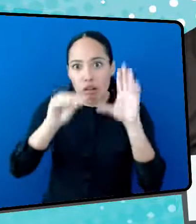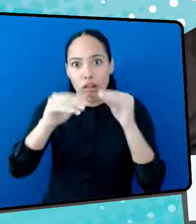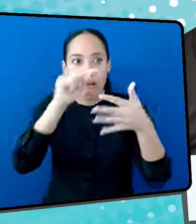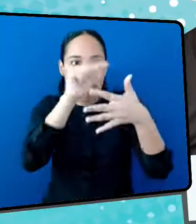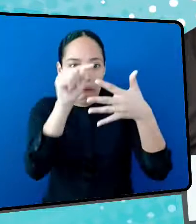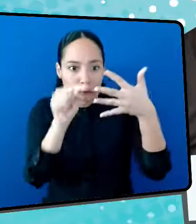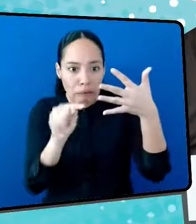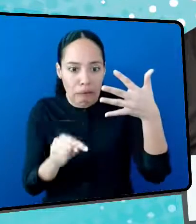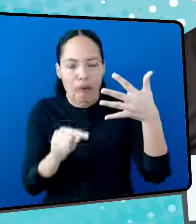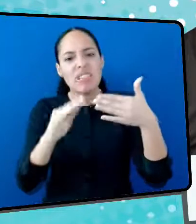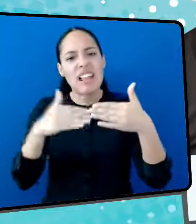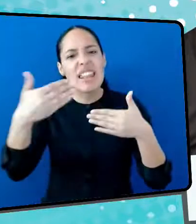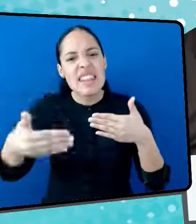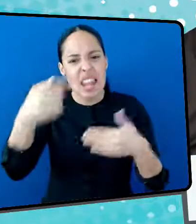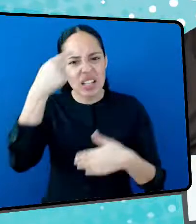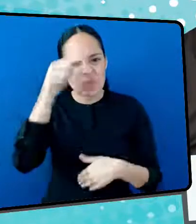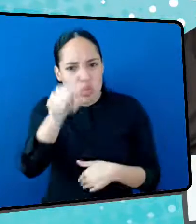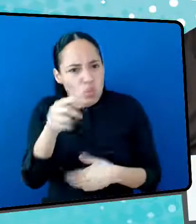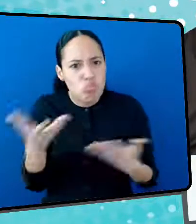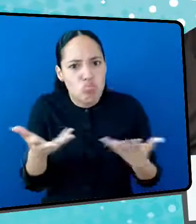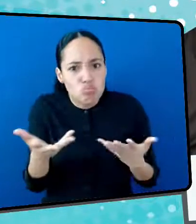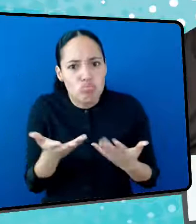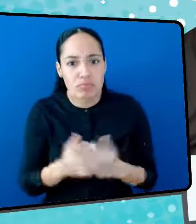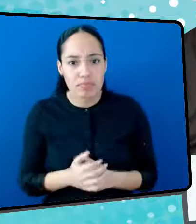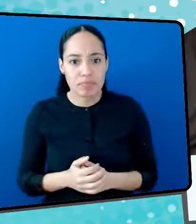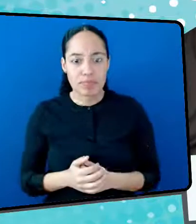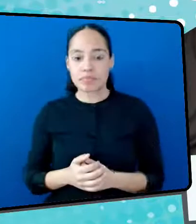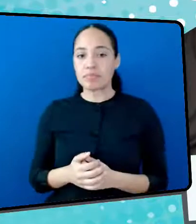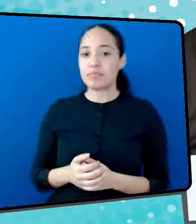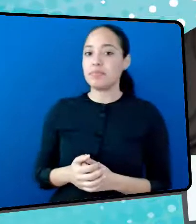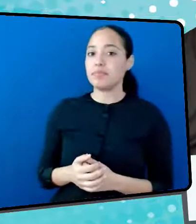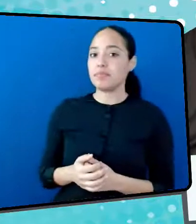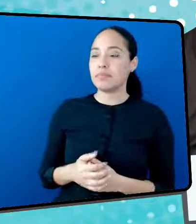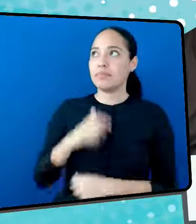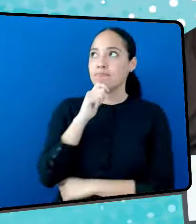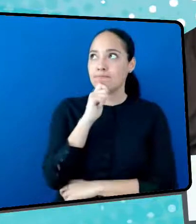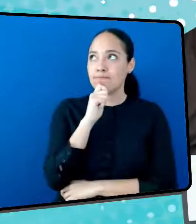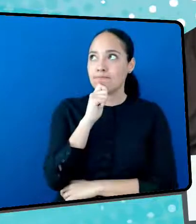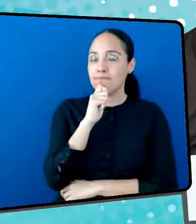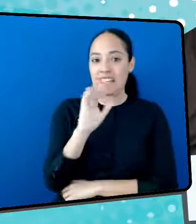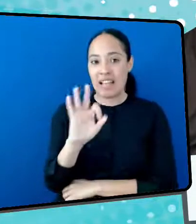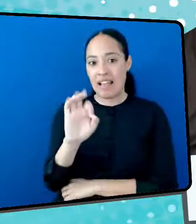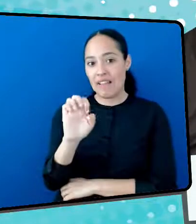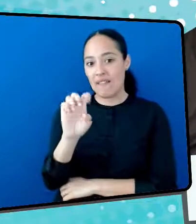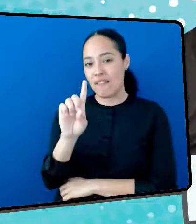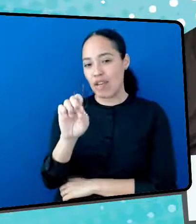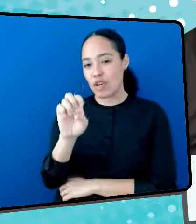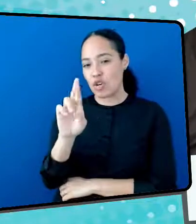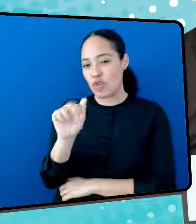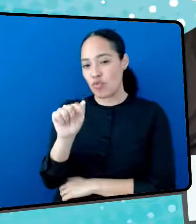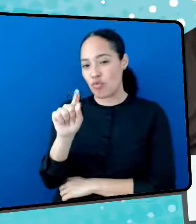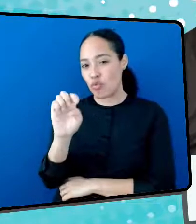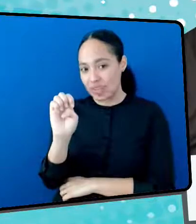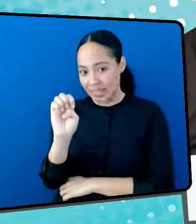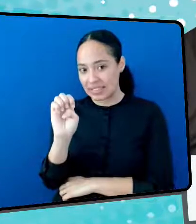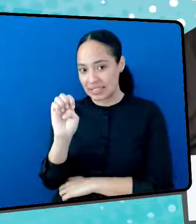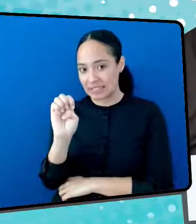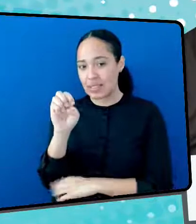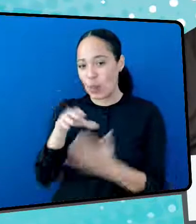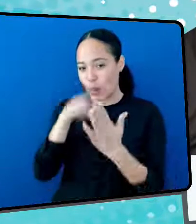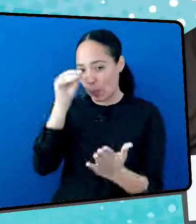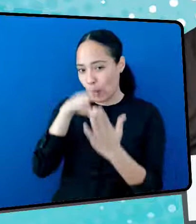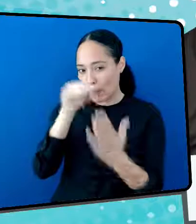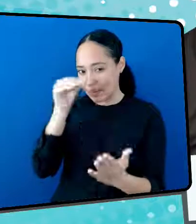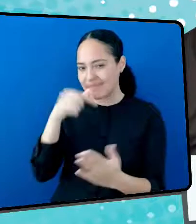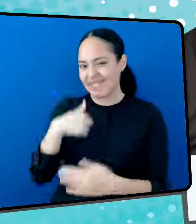eye on? Well, I think this big new thing, sort of federated learning, is really exciting. And